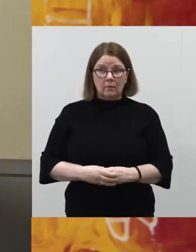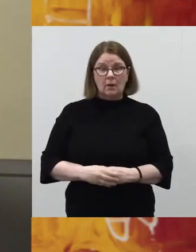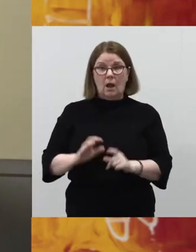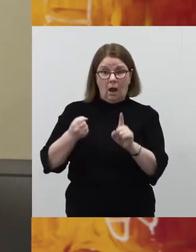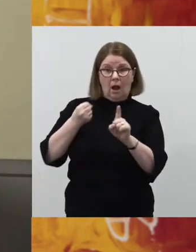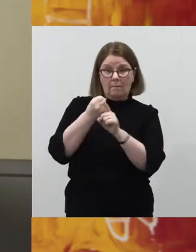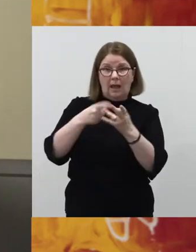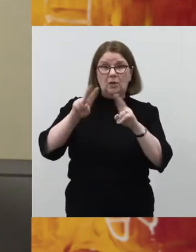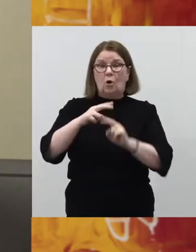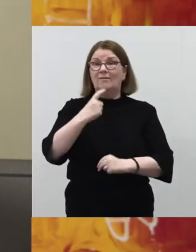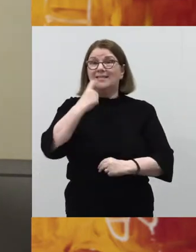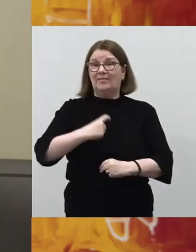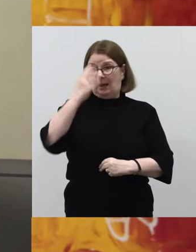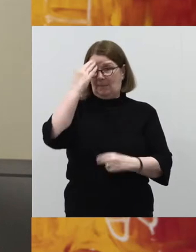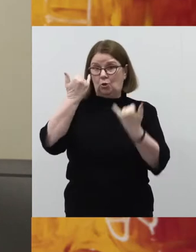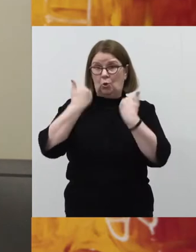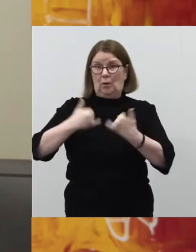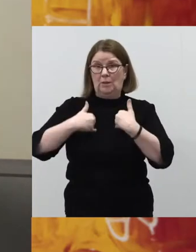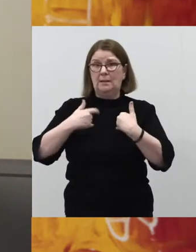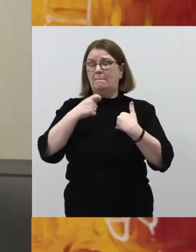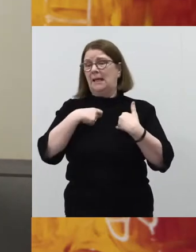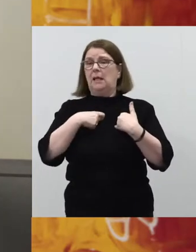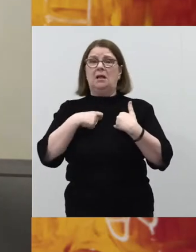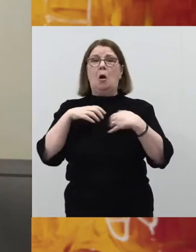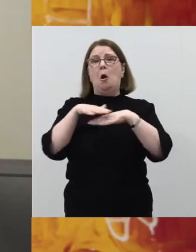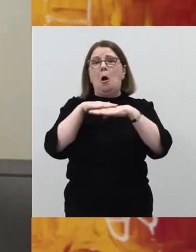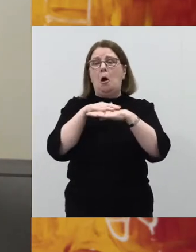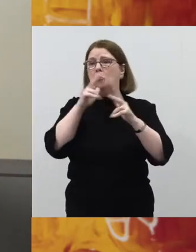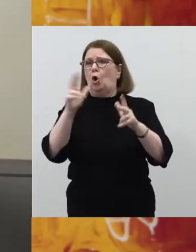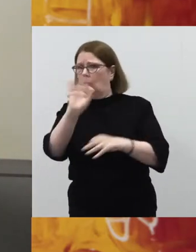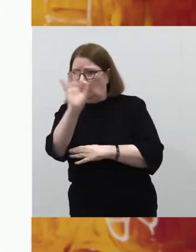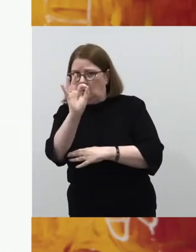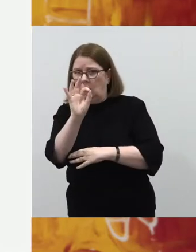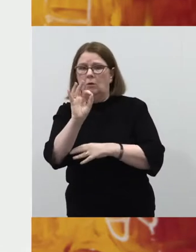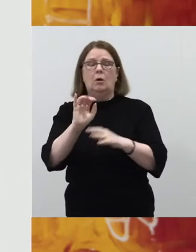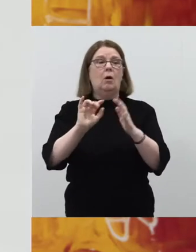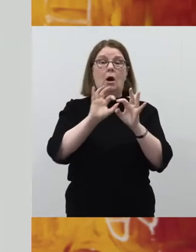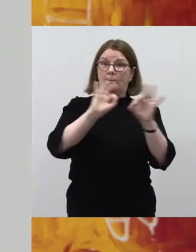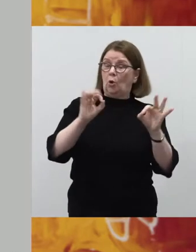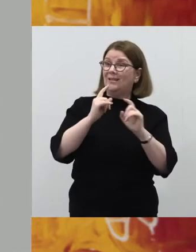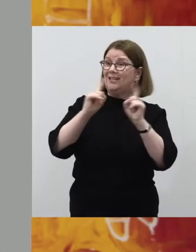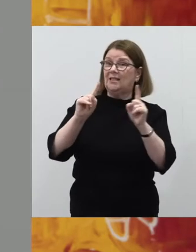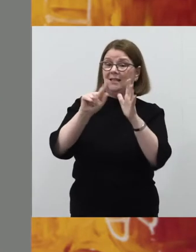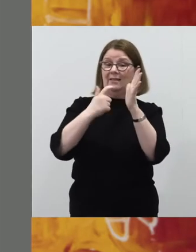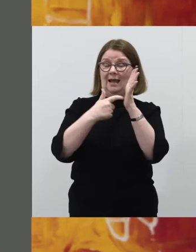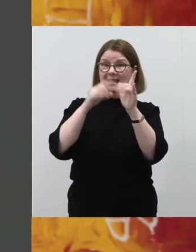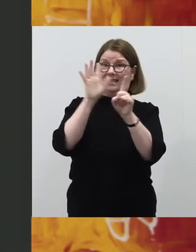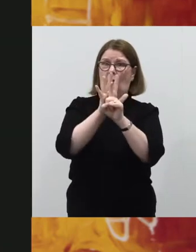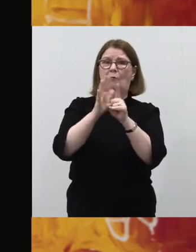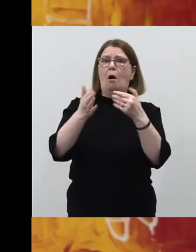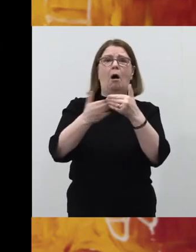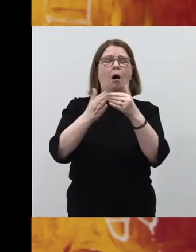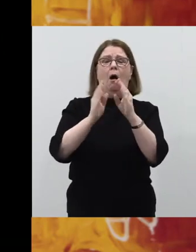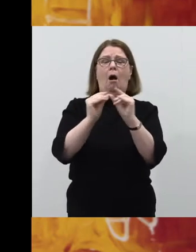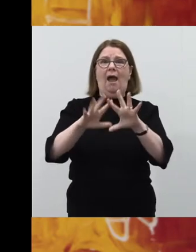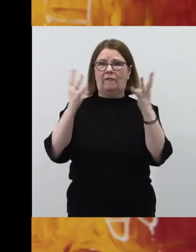mental illness or the severe impact of mental illness, or am I suggesting that the arts are a panacea.